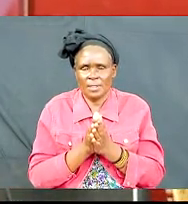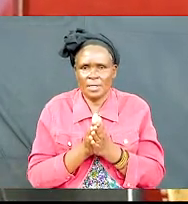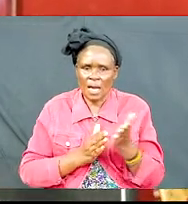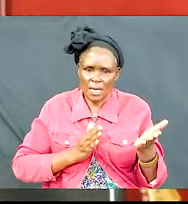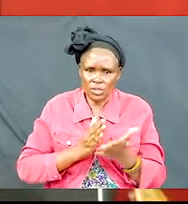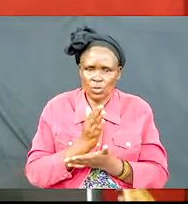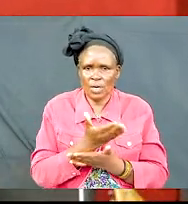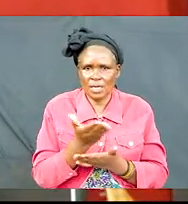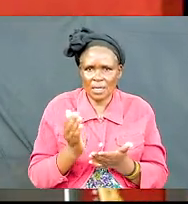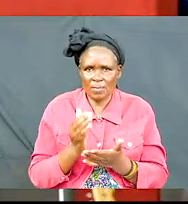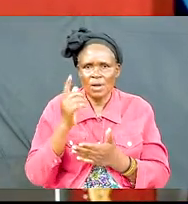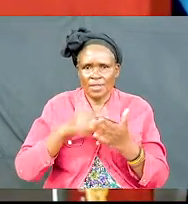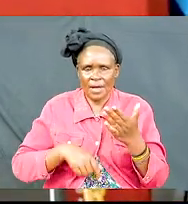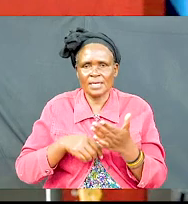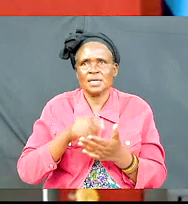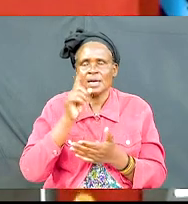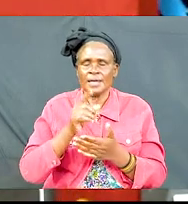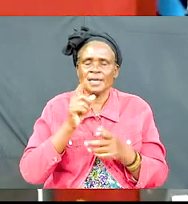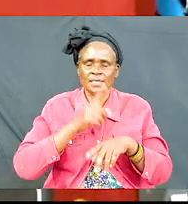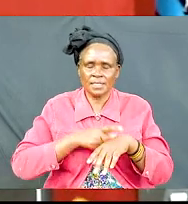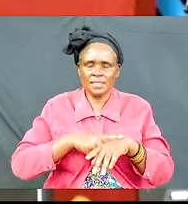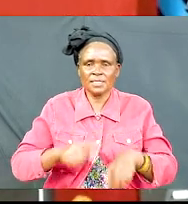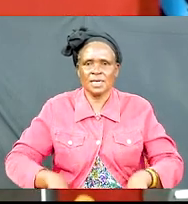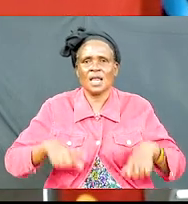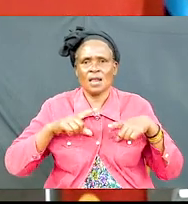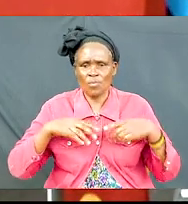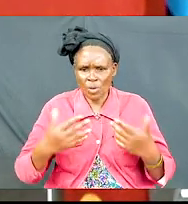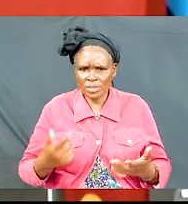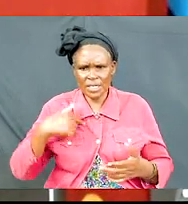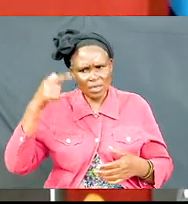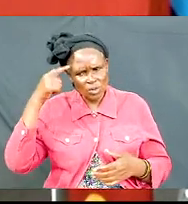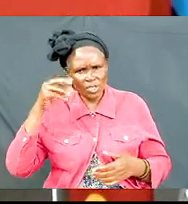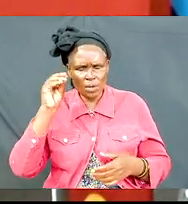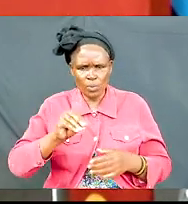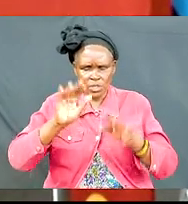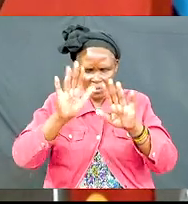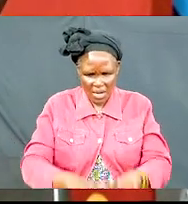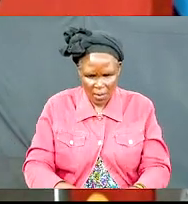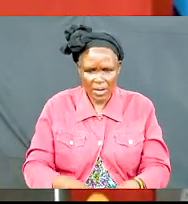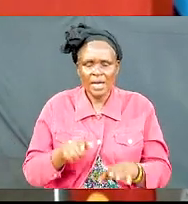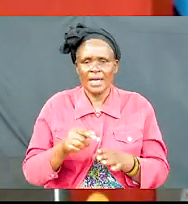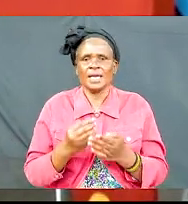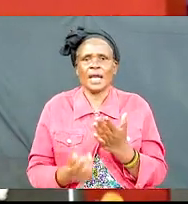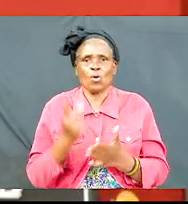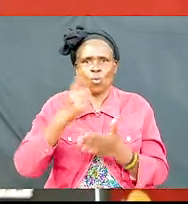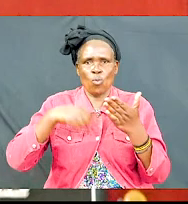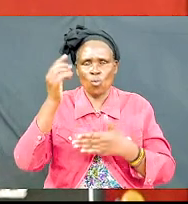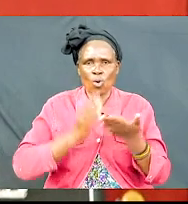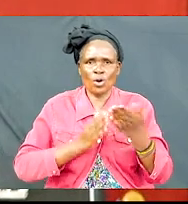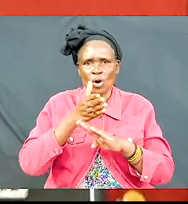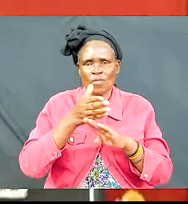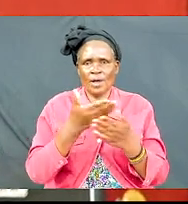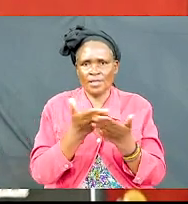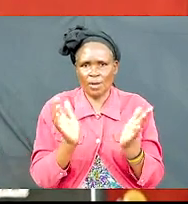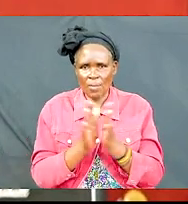them that he's still alive. For that which they thought had put him down, he now overcame. And